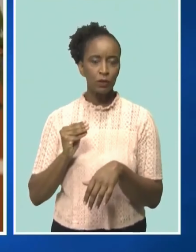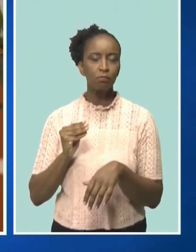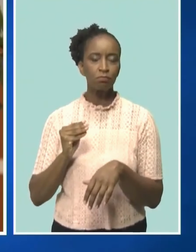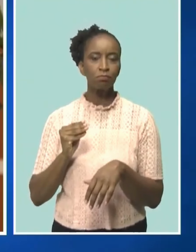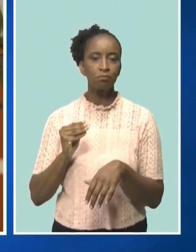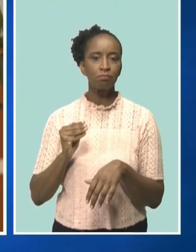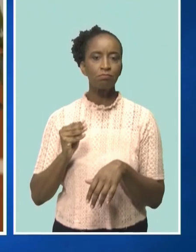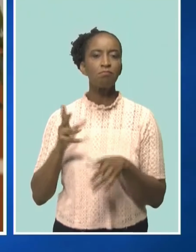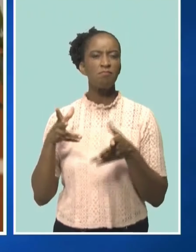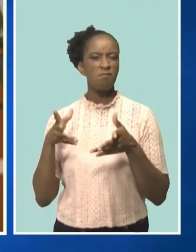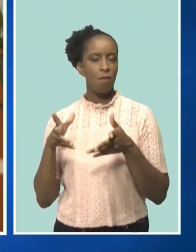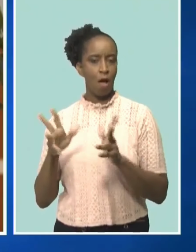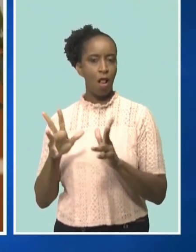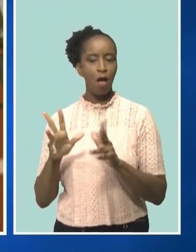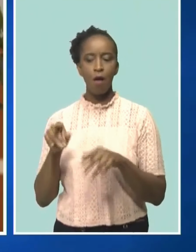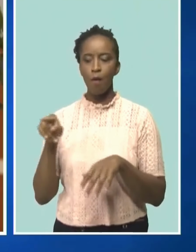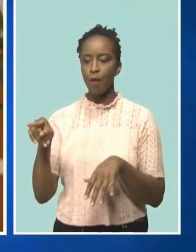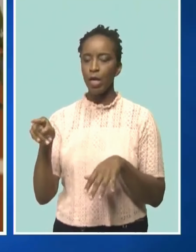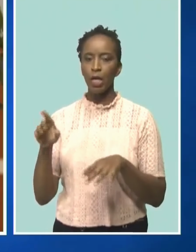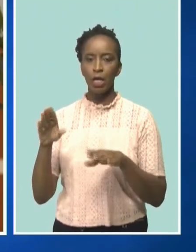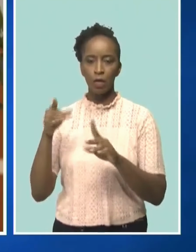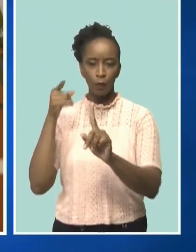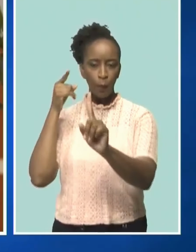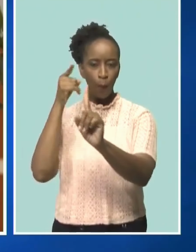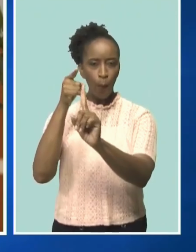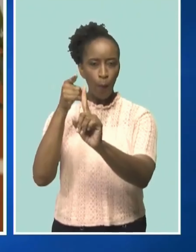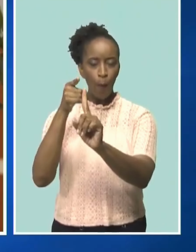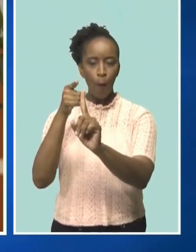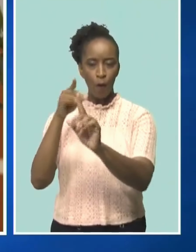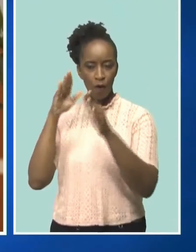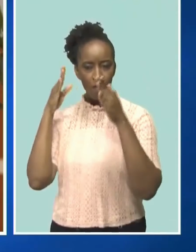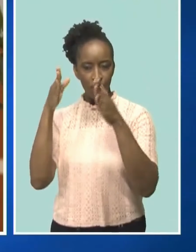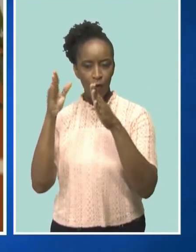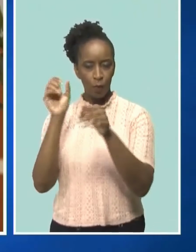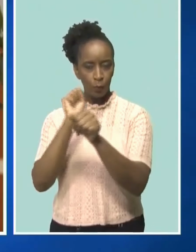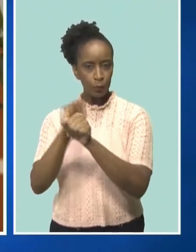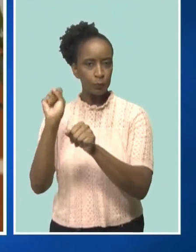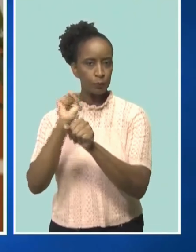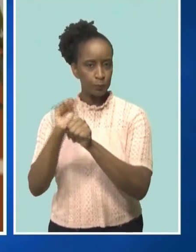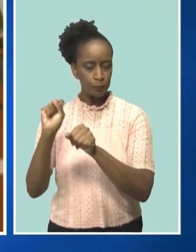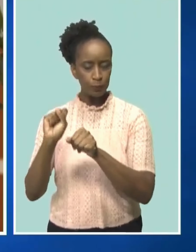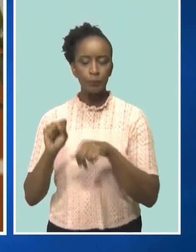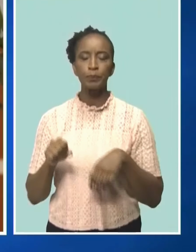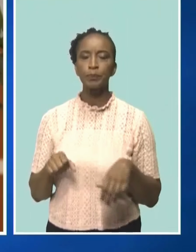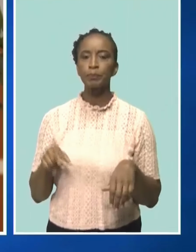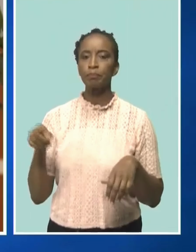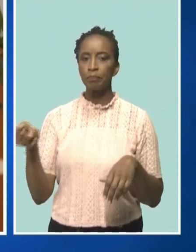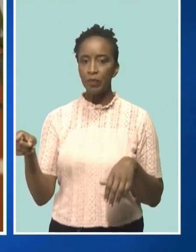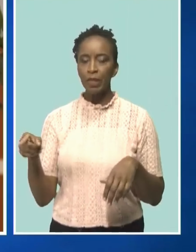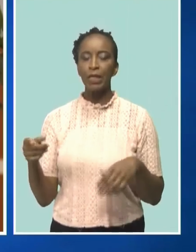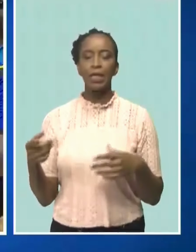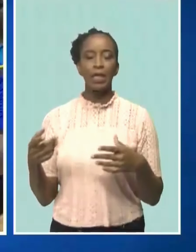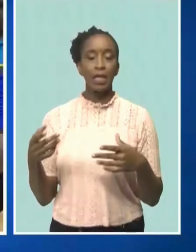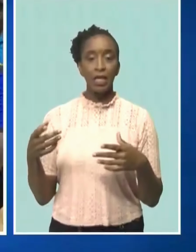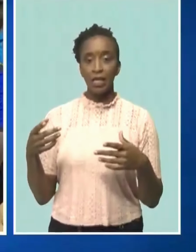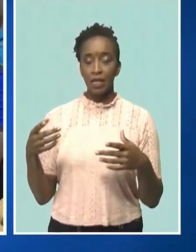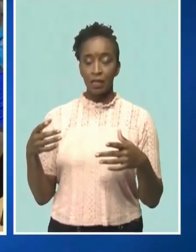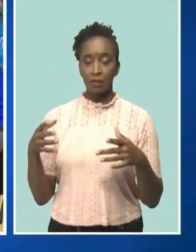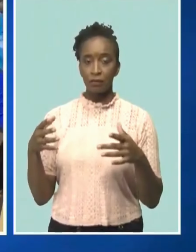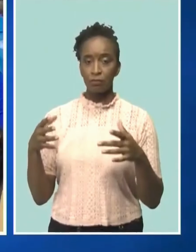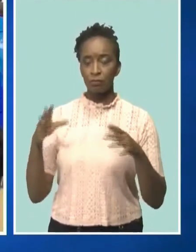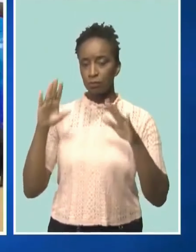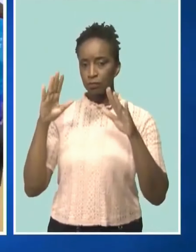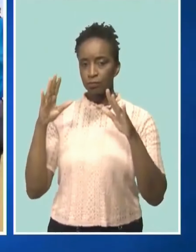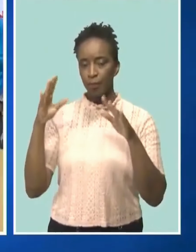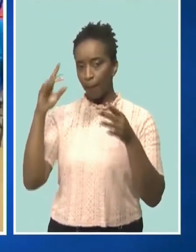a purposeful life. His mantra, "Do something good for somebody today." Inspector